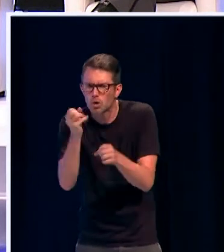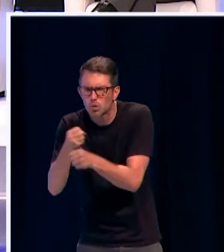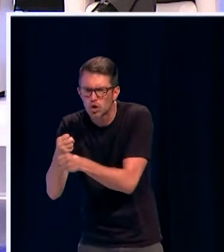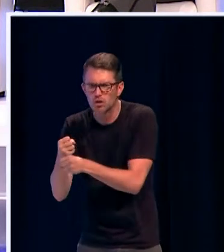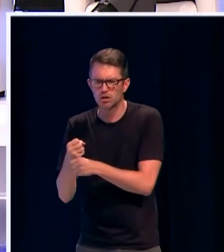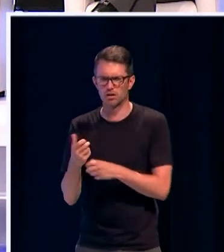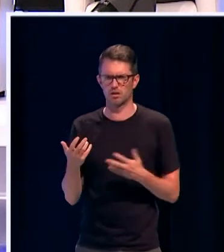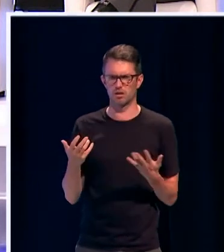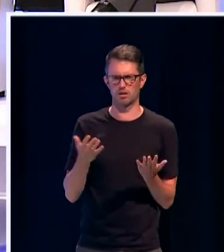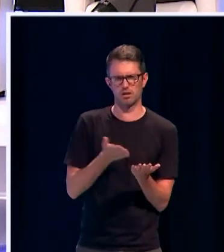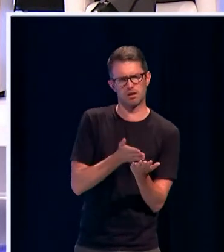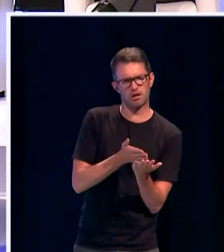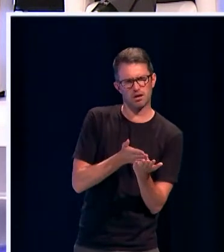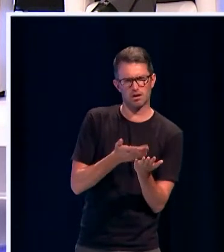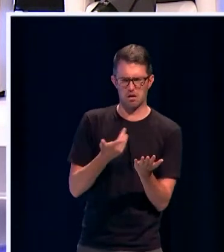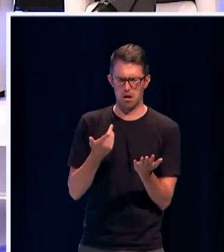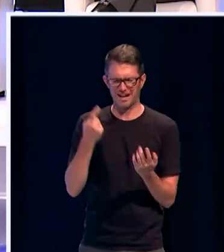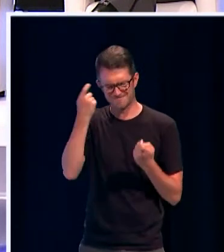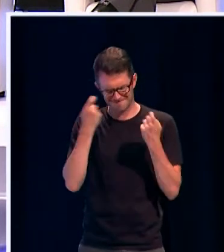that are the core of